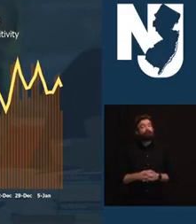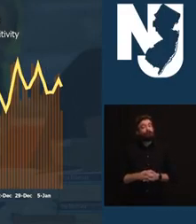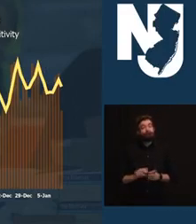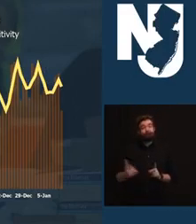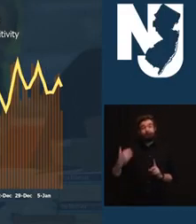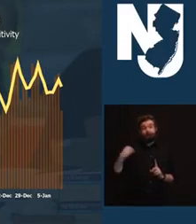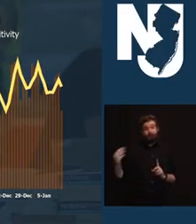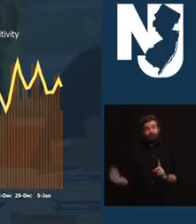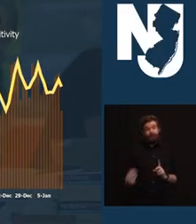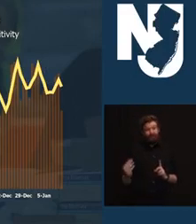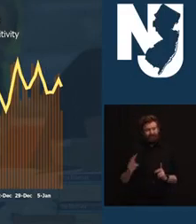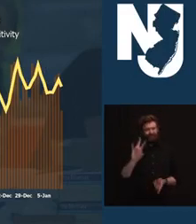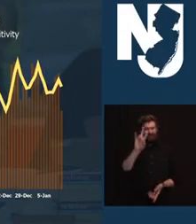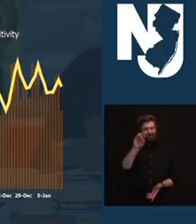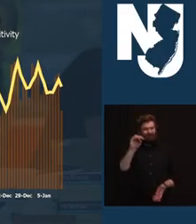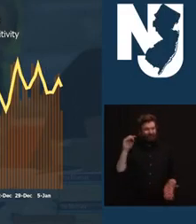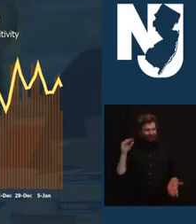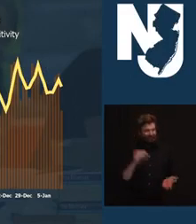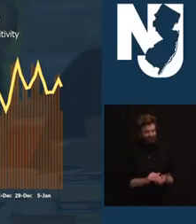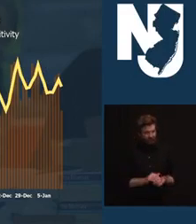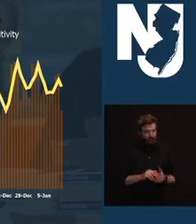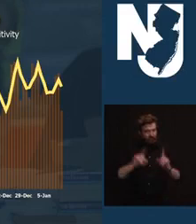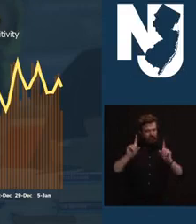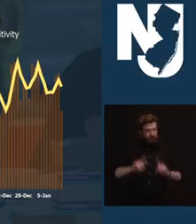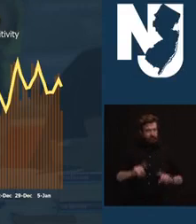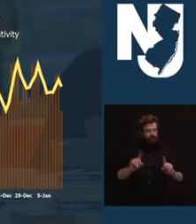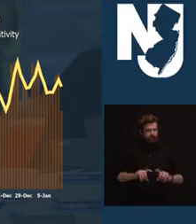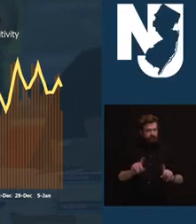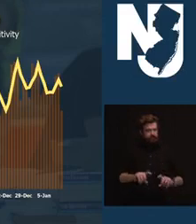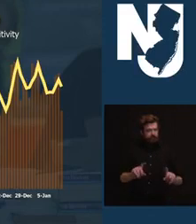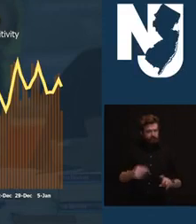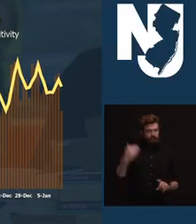70,055 tests were taken.